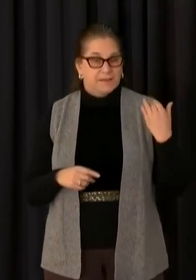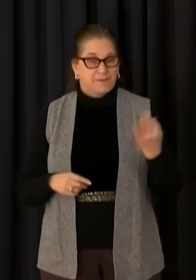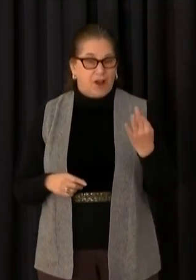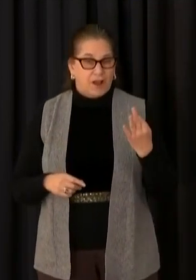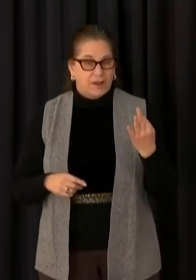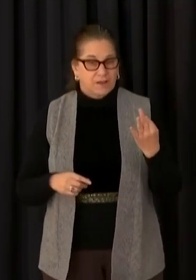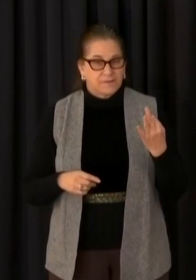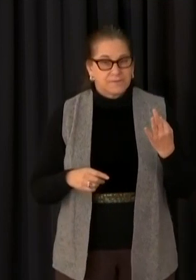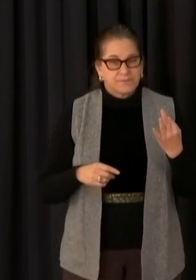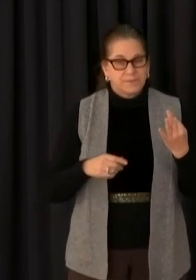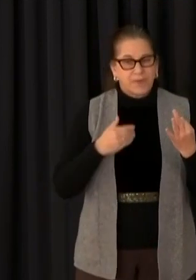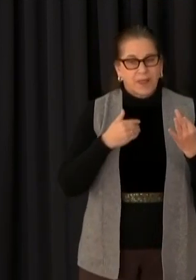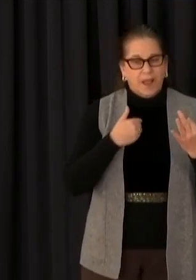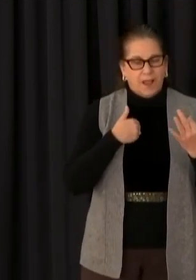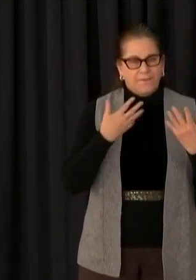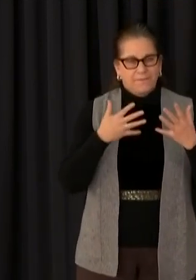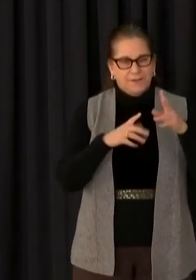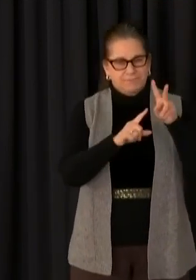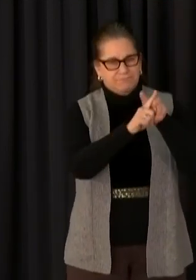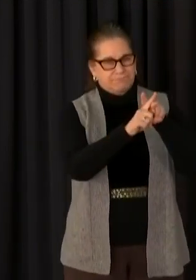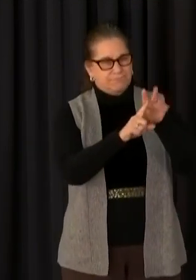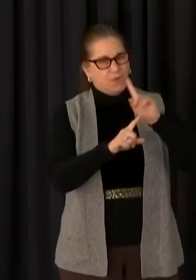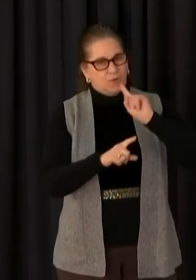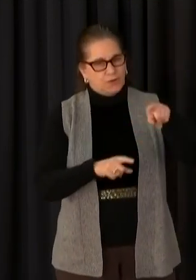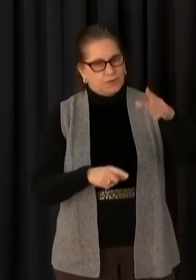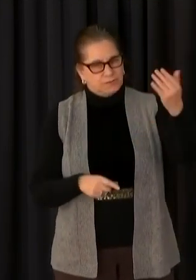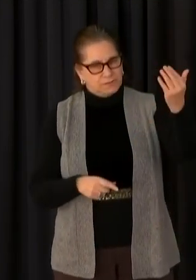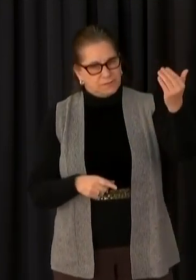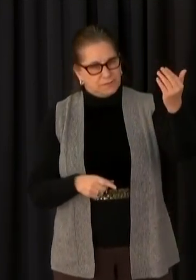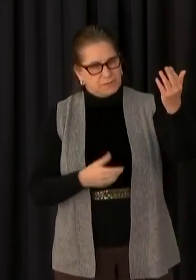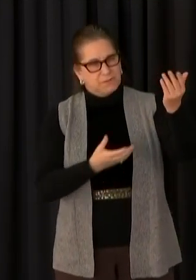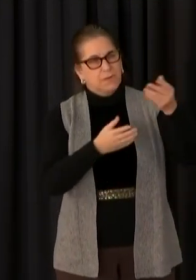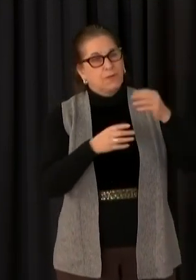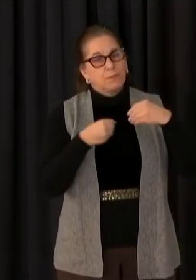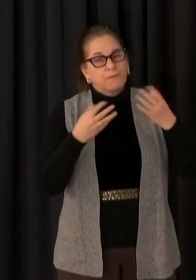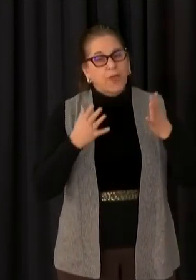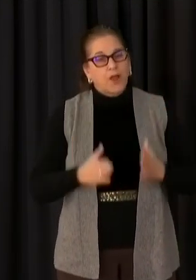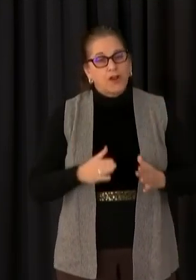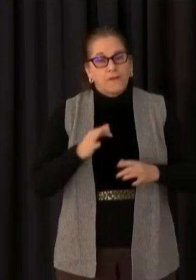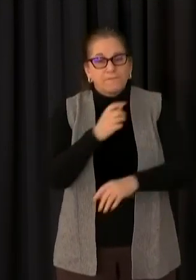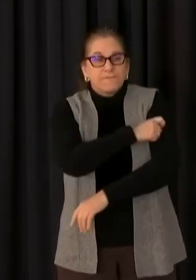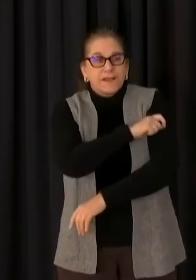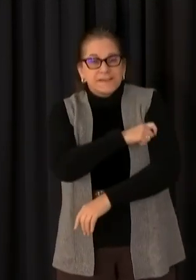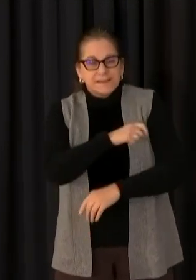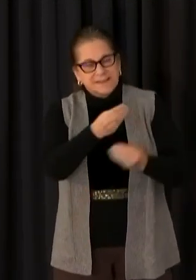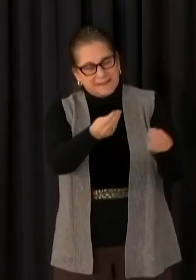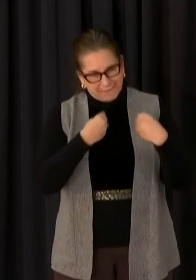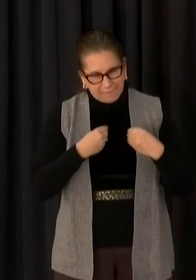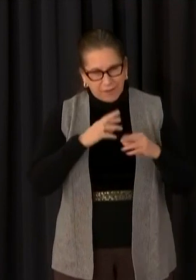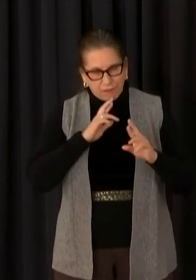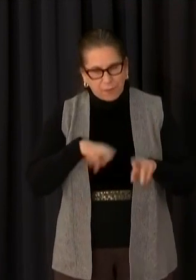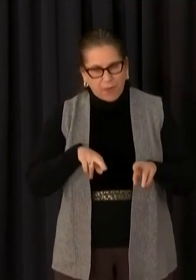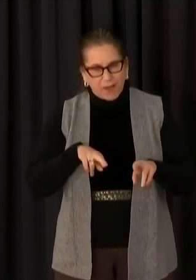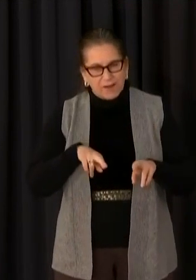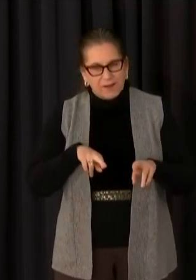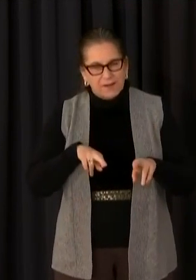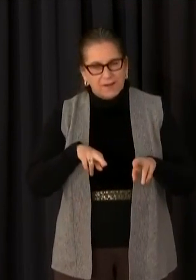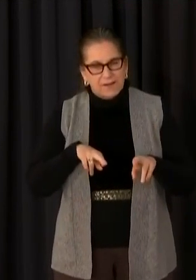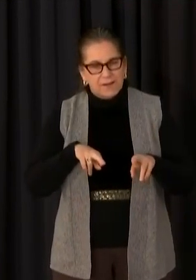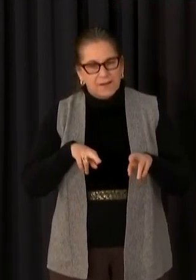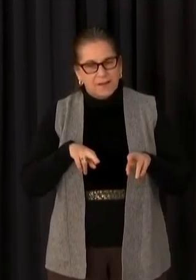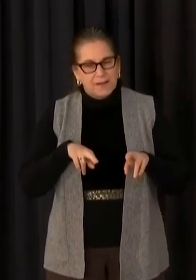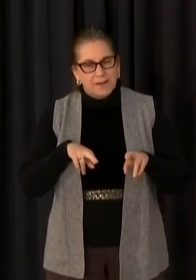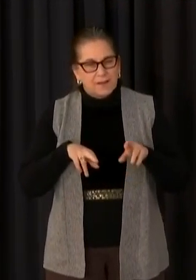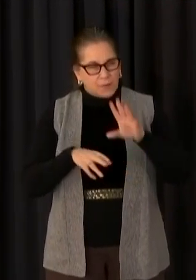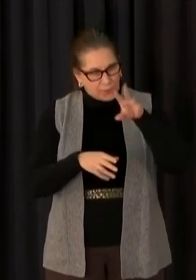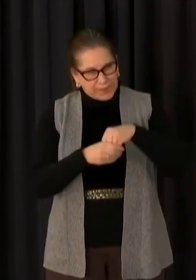order to clarify that all vaccine providers in the district must report an administered dose within 24